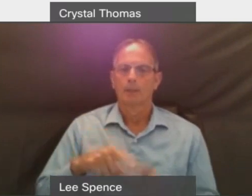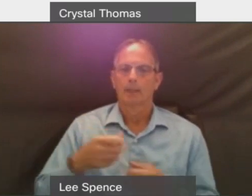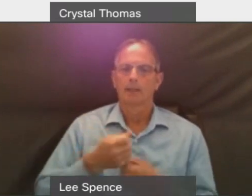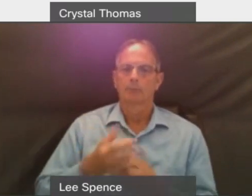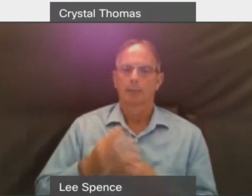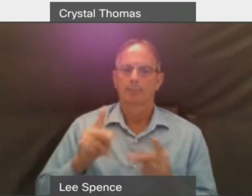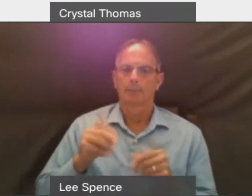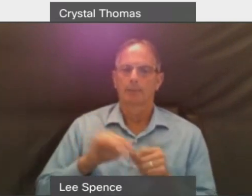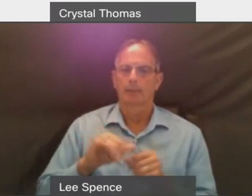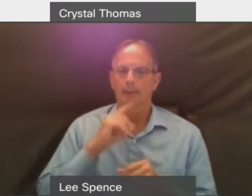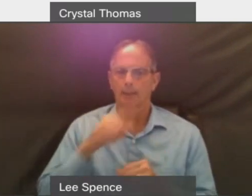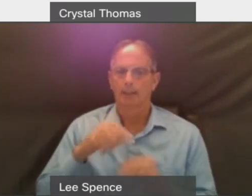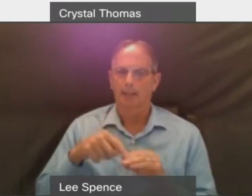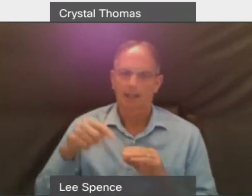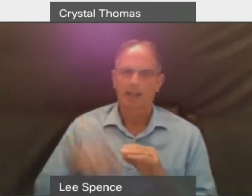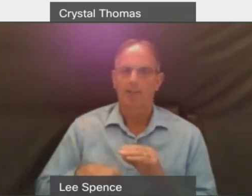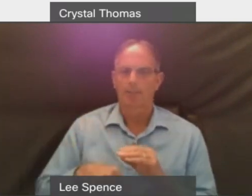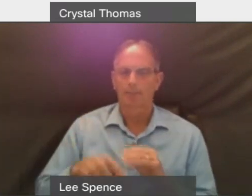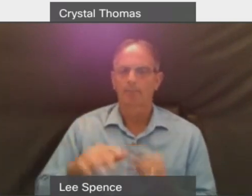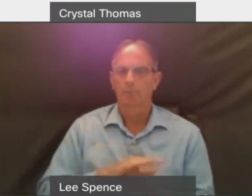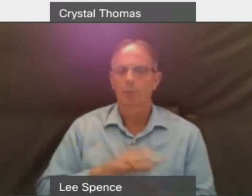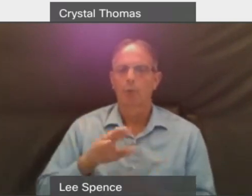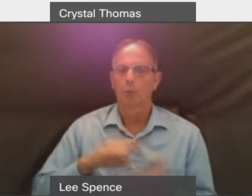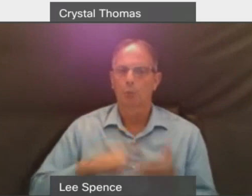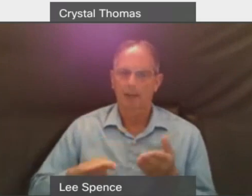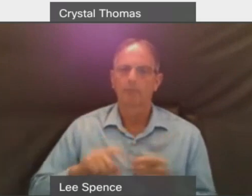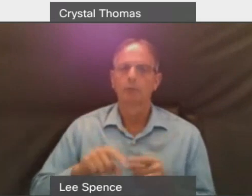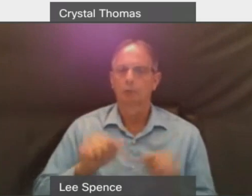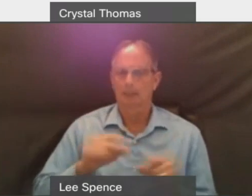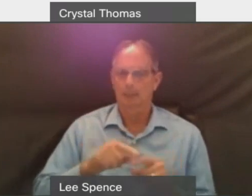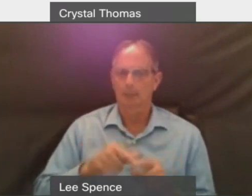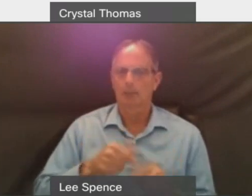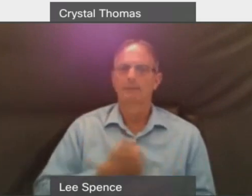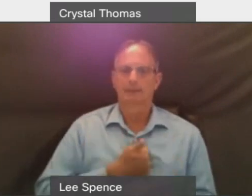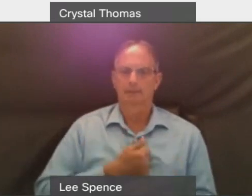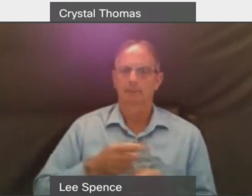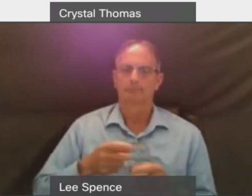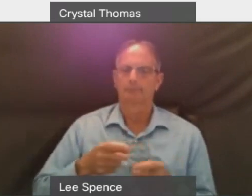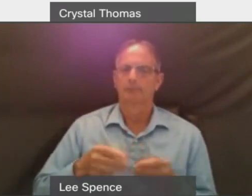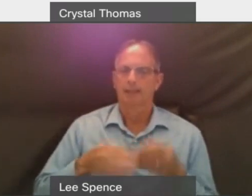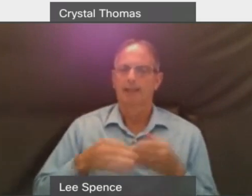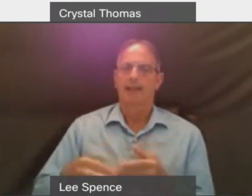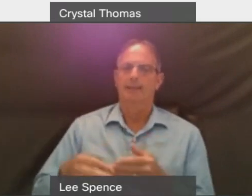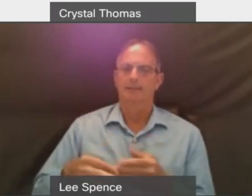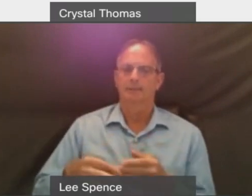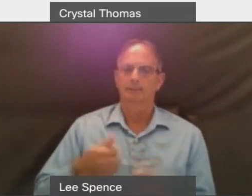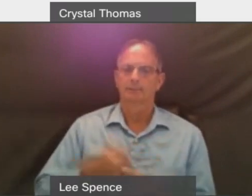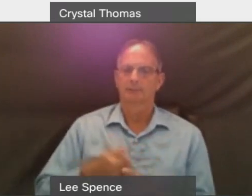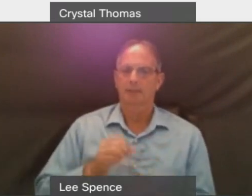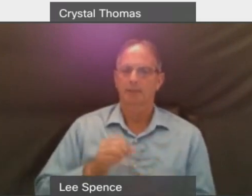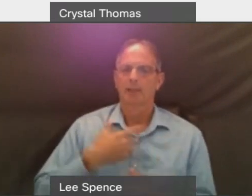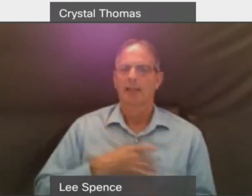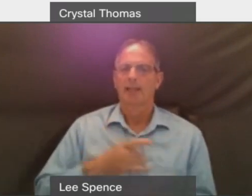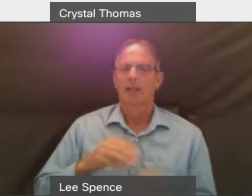in the comprehensive waiver should be able to access self-direction too. And we agree with that, but we would like to roll this out in a